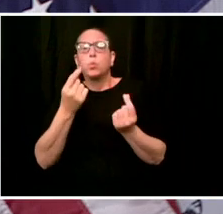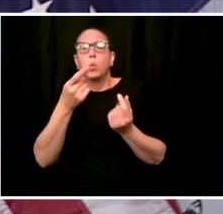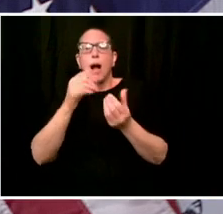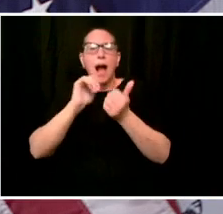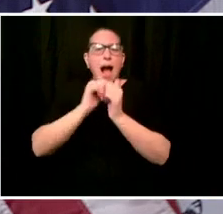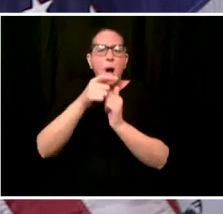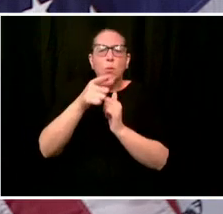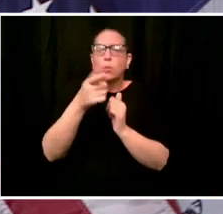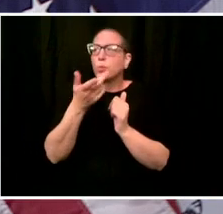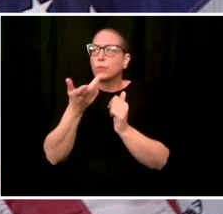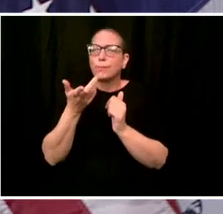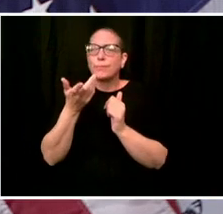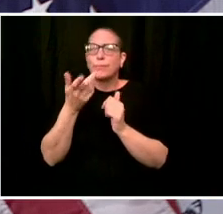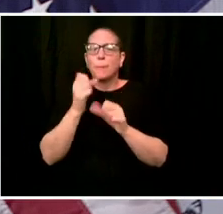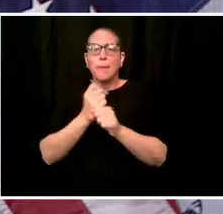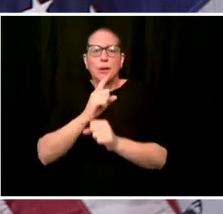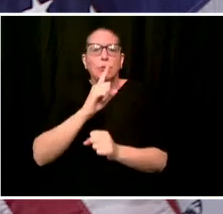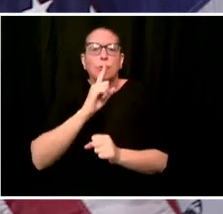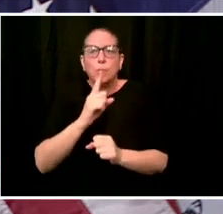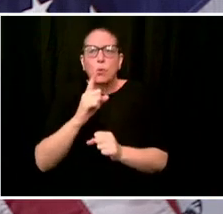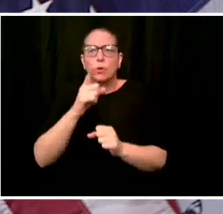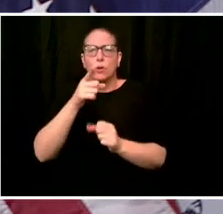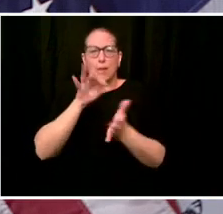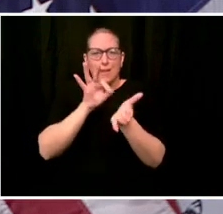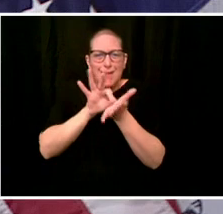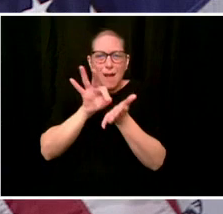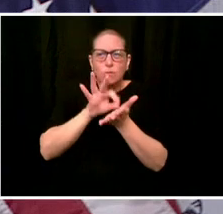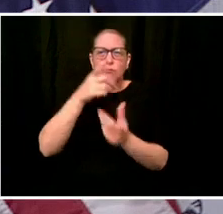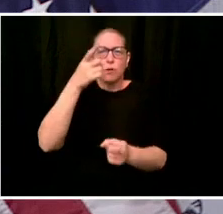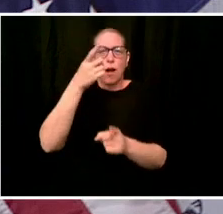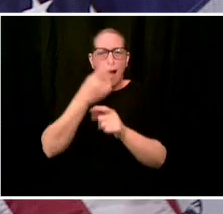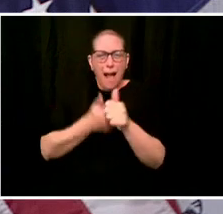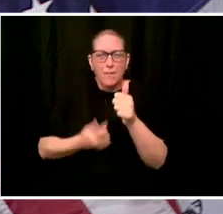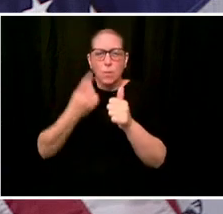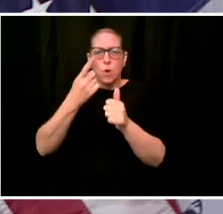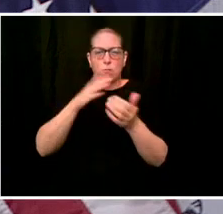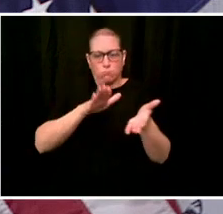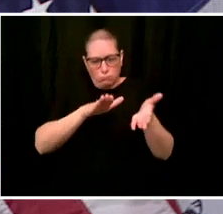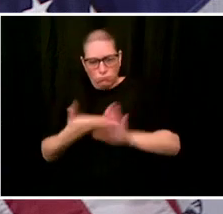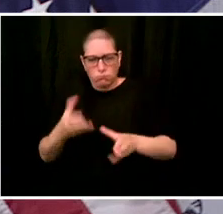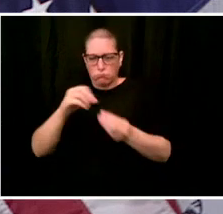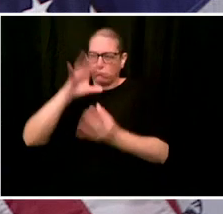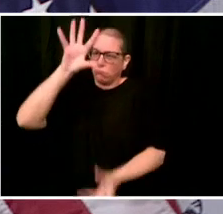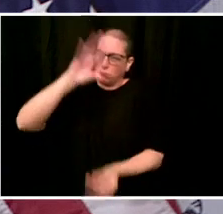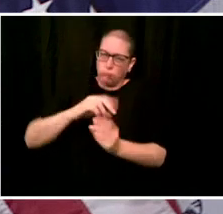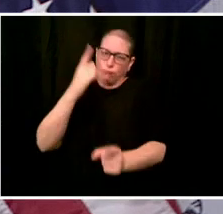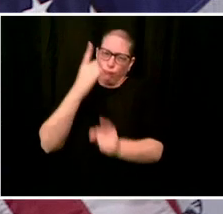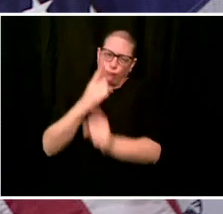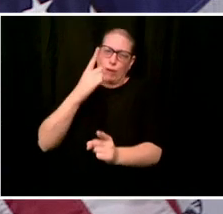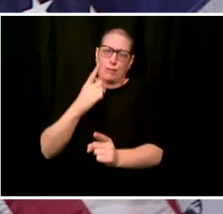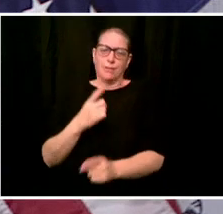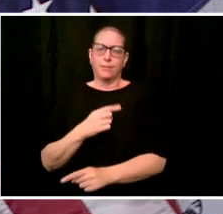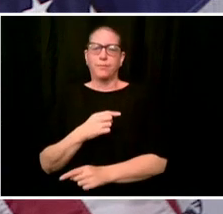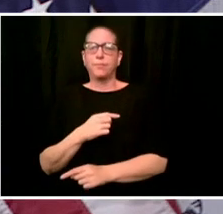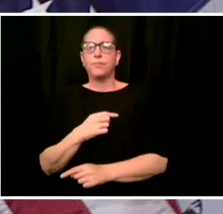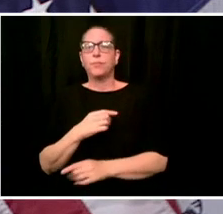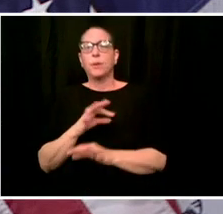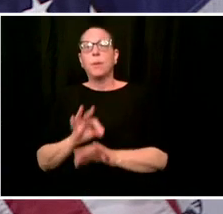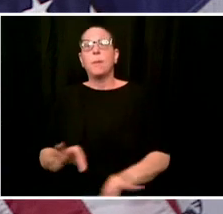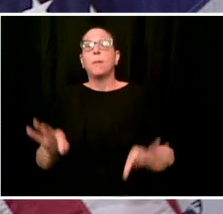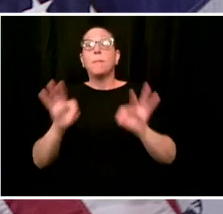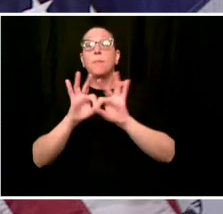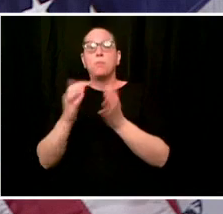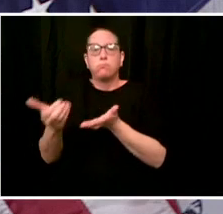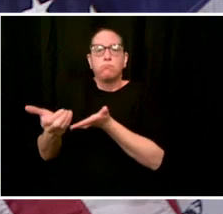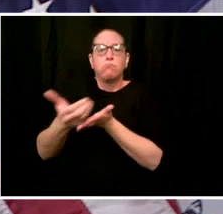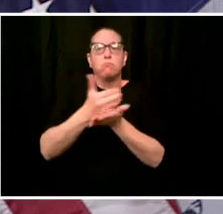were lost to this crisis, but to be able to use that information for the future so that the city can be